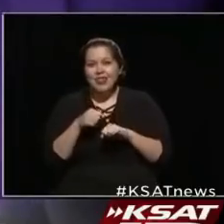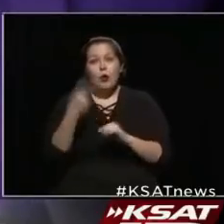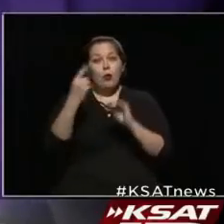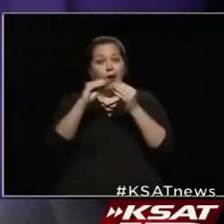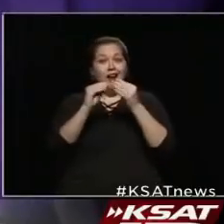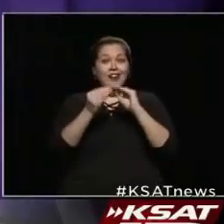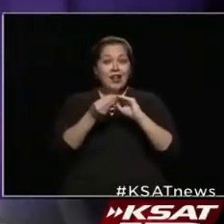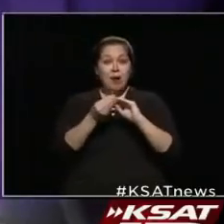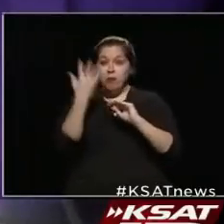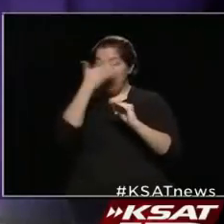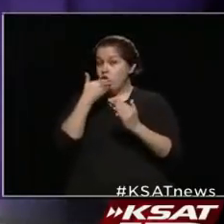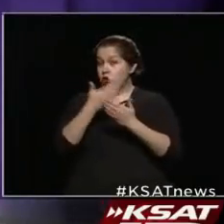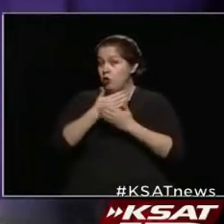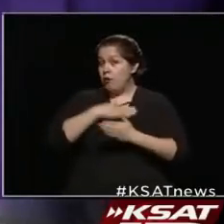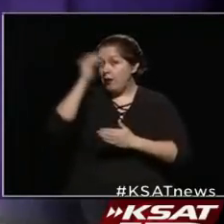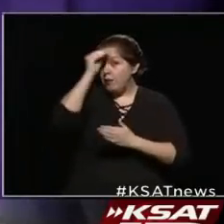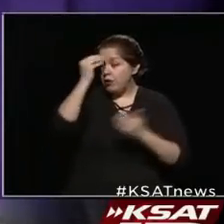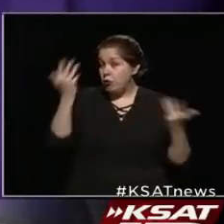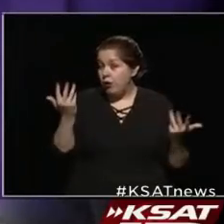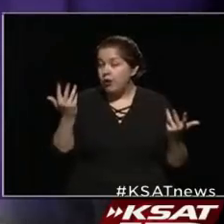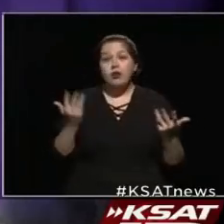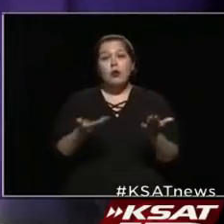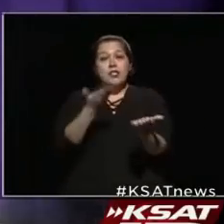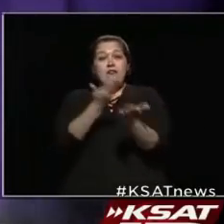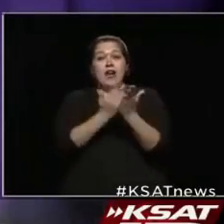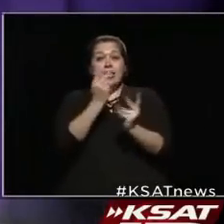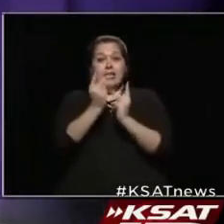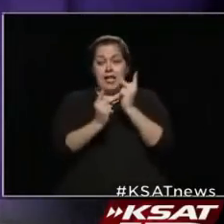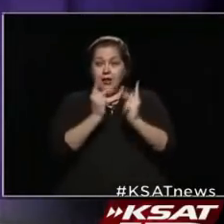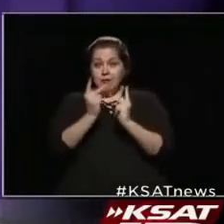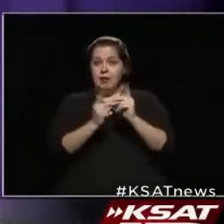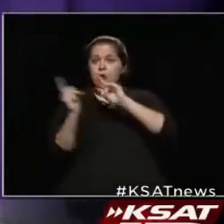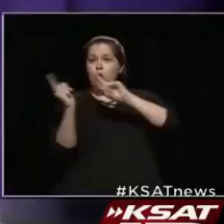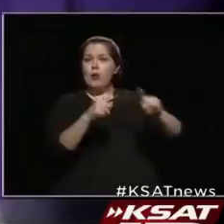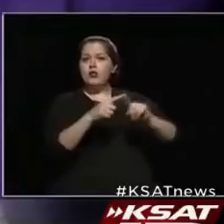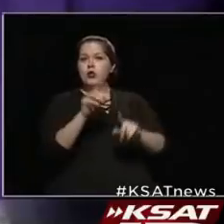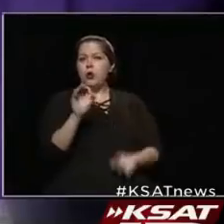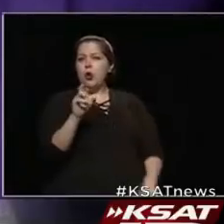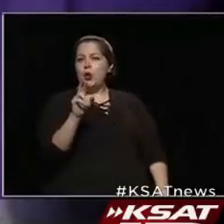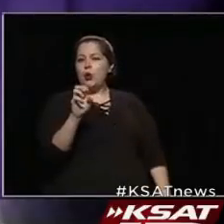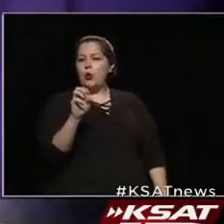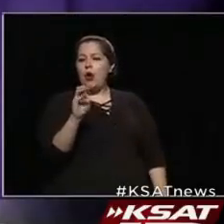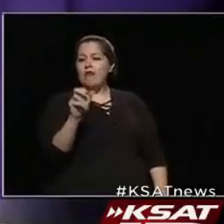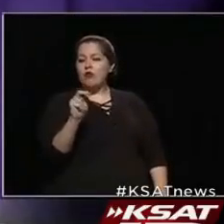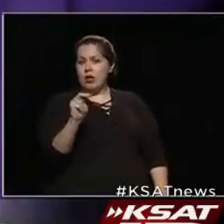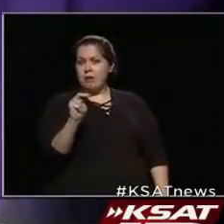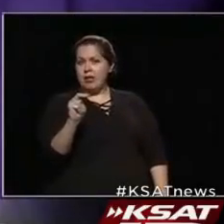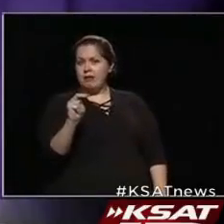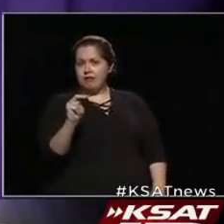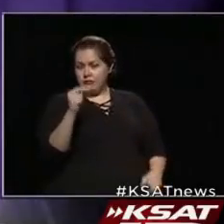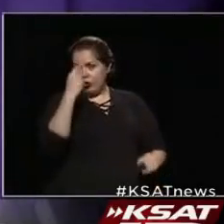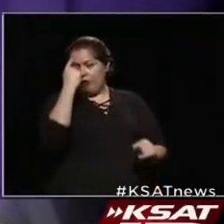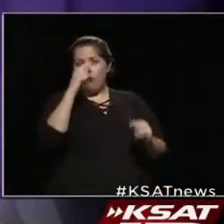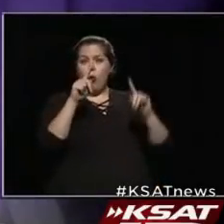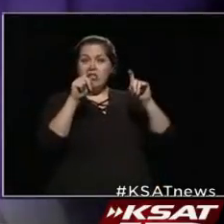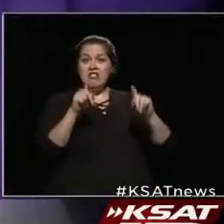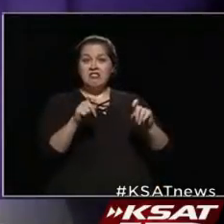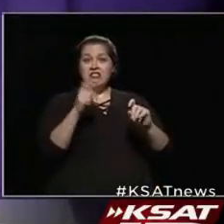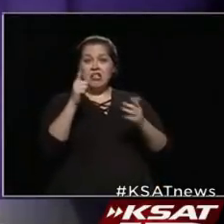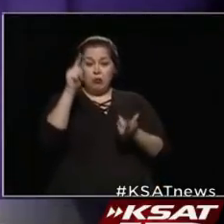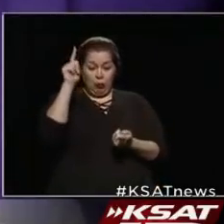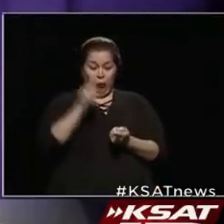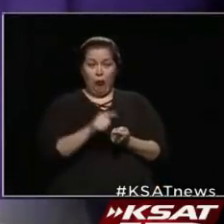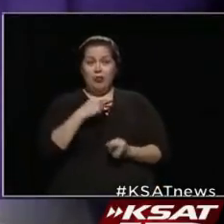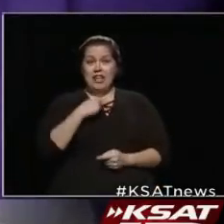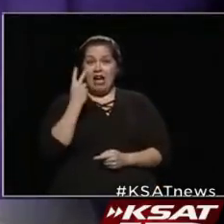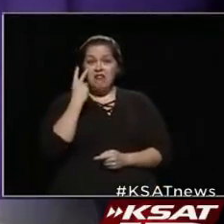number that looked good to me today was the fact that people that come out to the Freeman Coliseum, which is our major testing site, it's one of the lowest I've